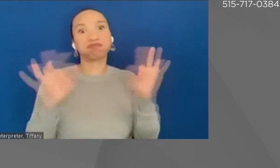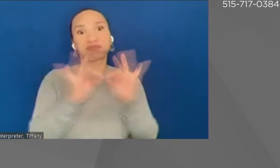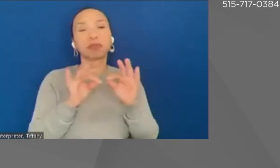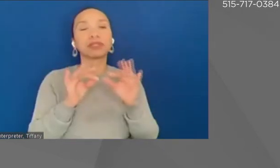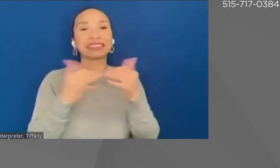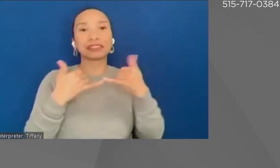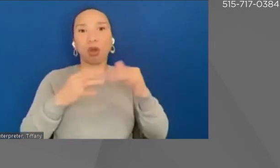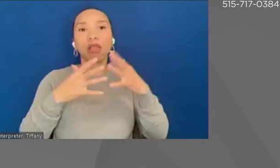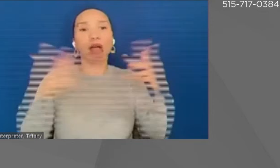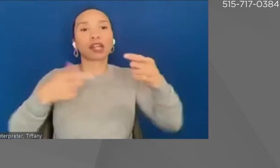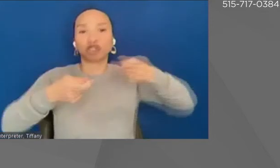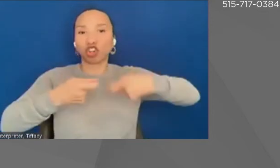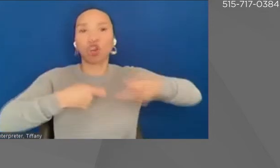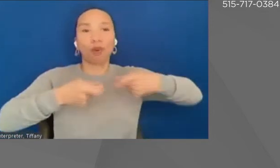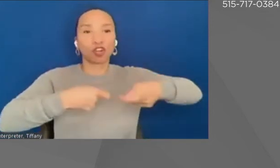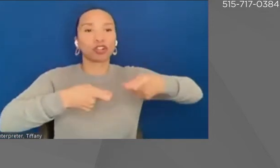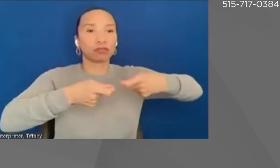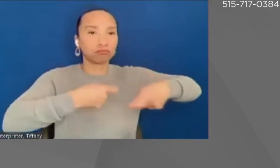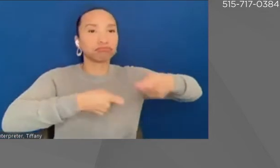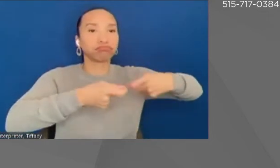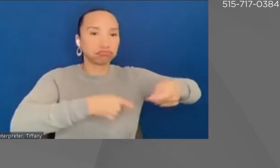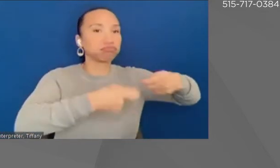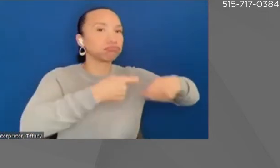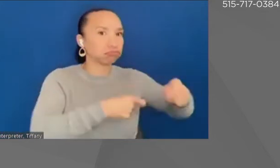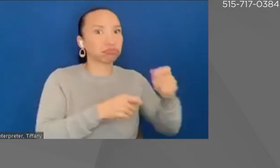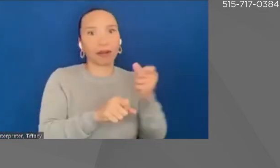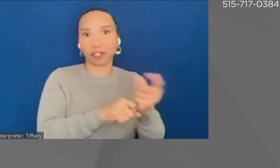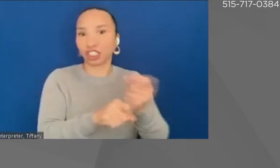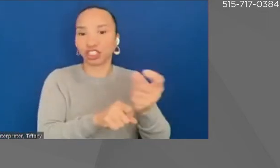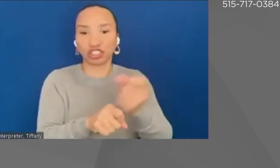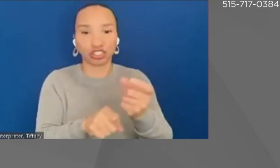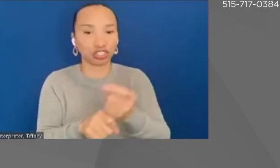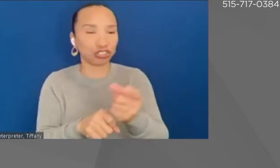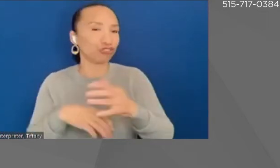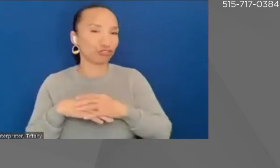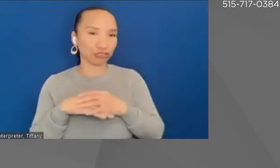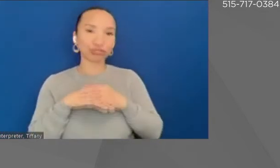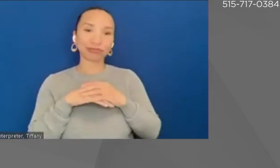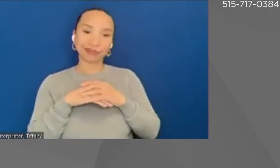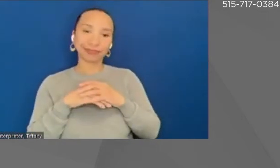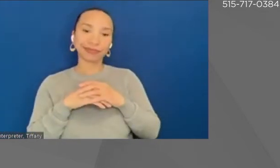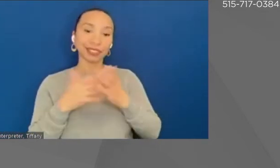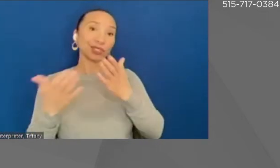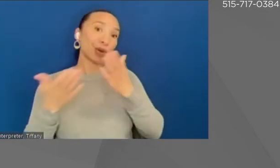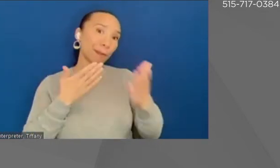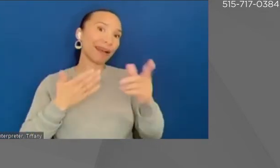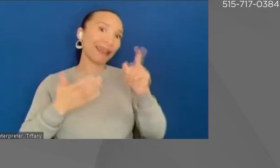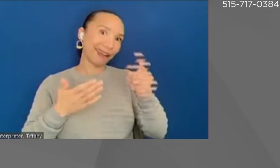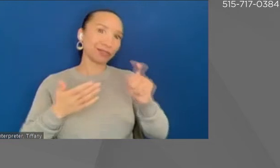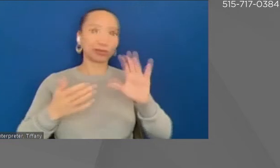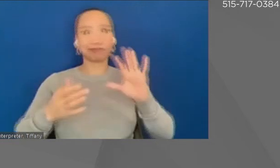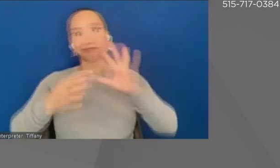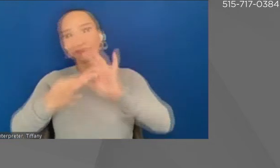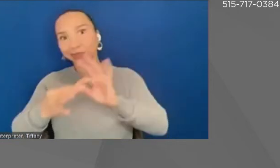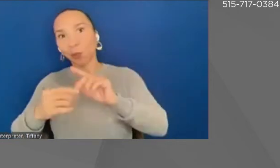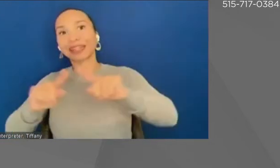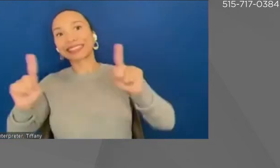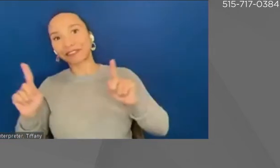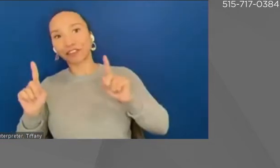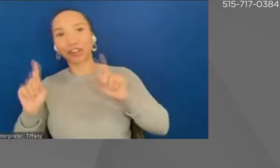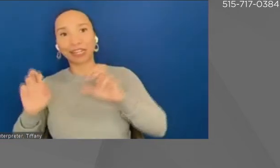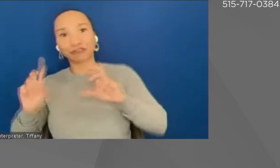year over year. A patient might choose to get connected with a different managed care organization. And so I